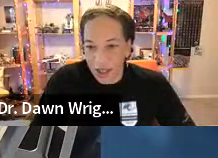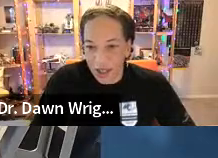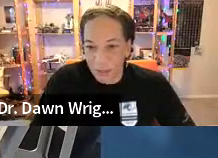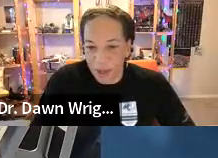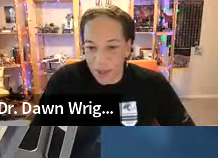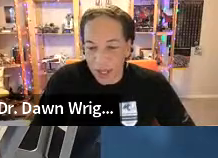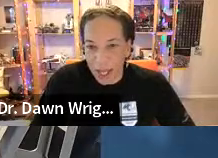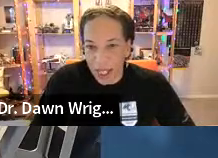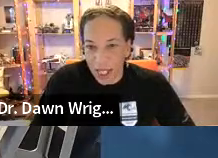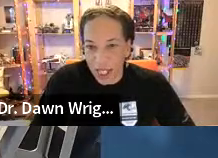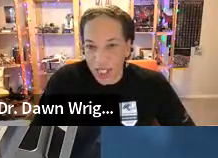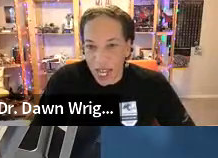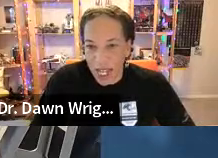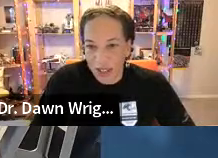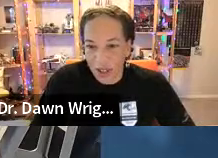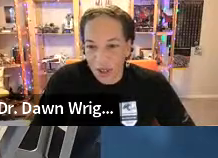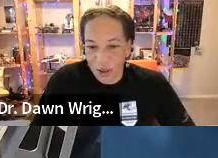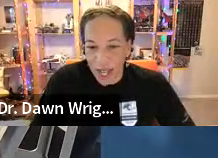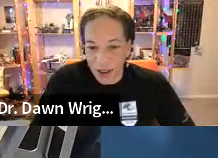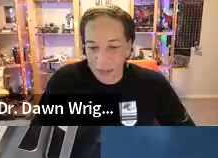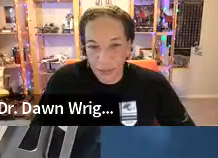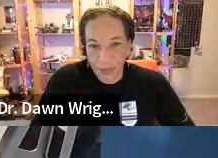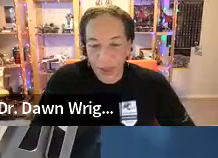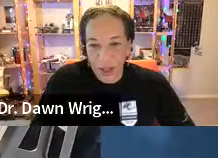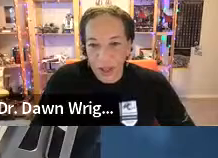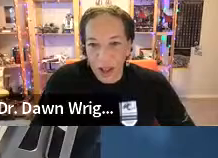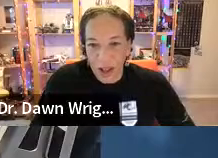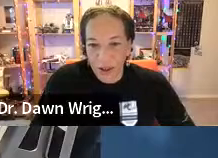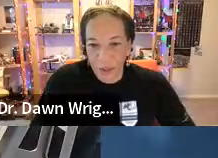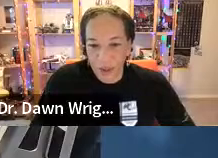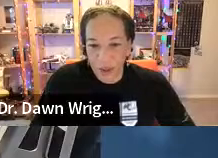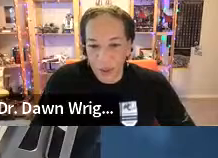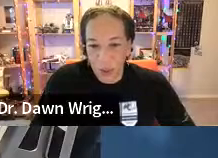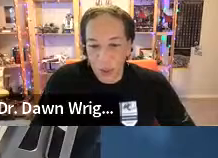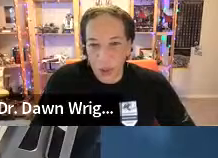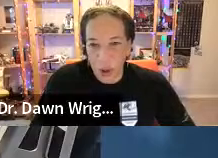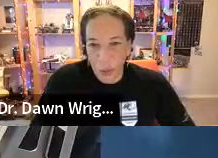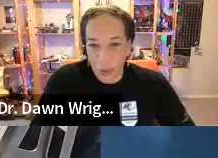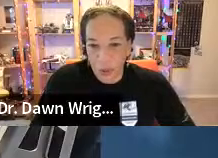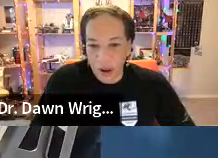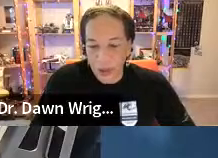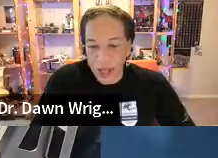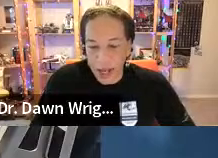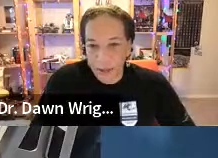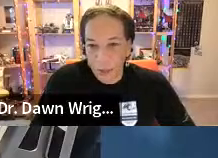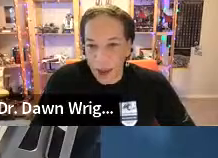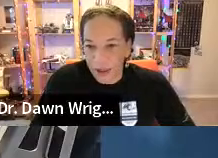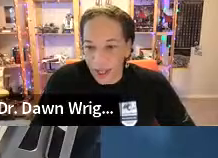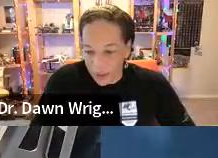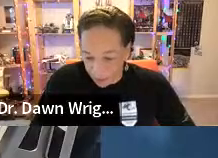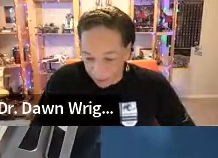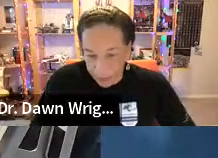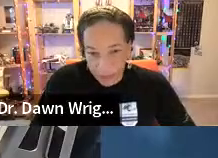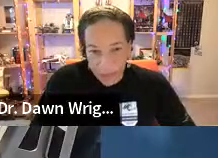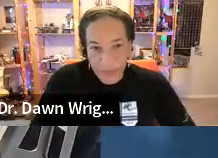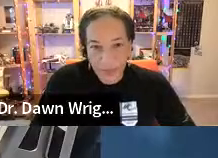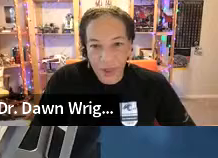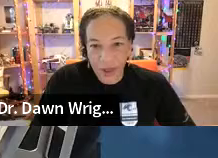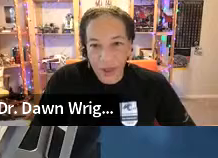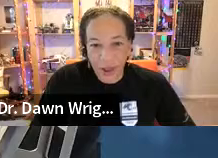can see the BIMS keychain is going to go down. You all were represented proudly.